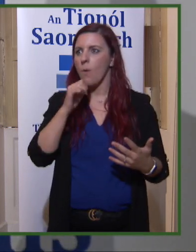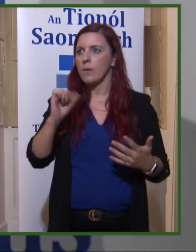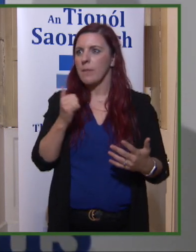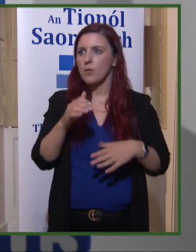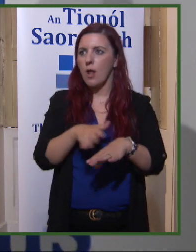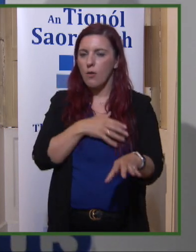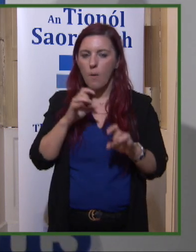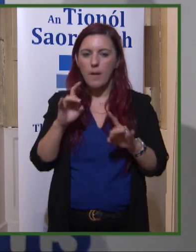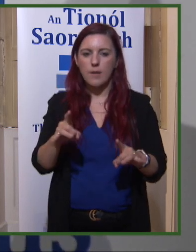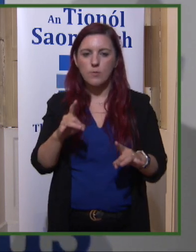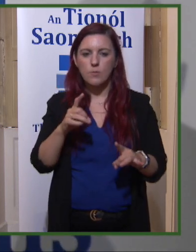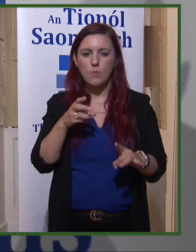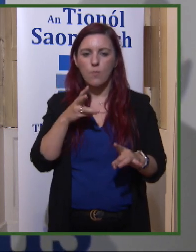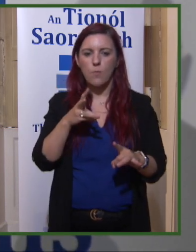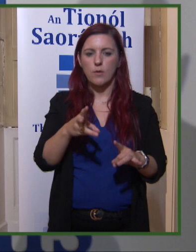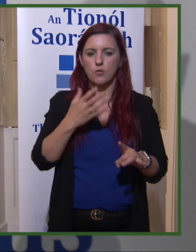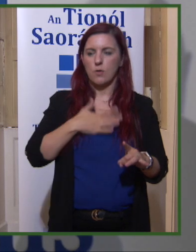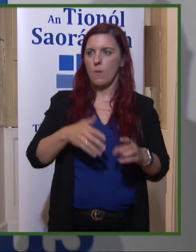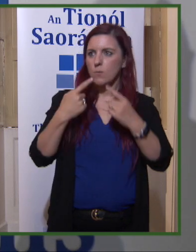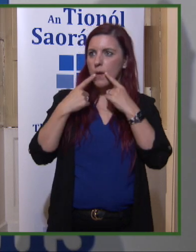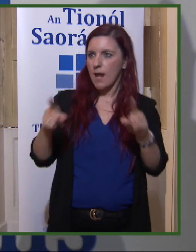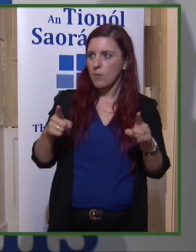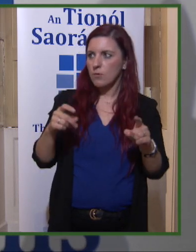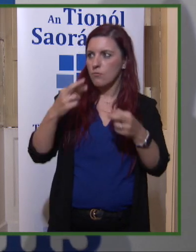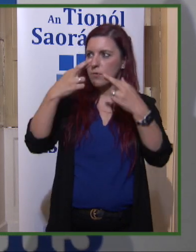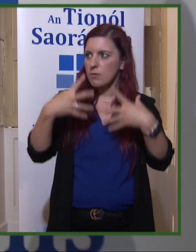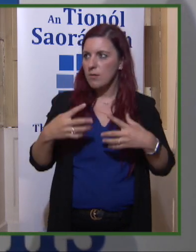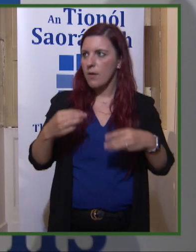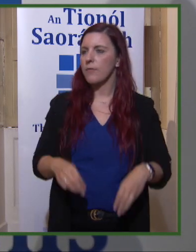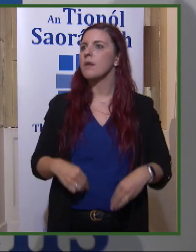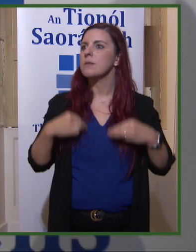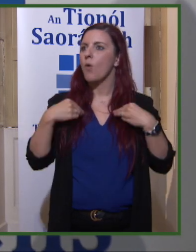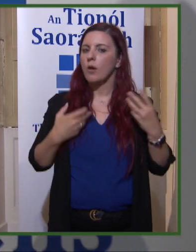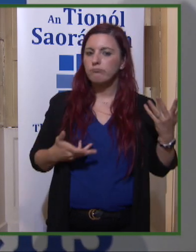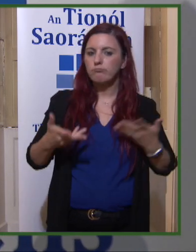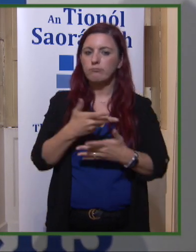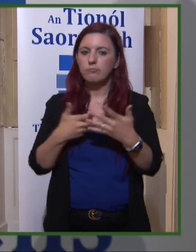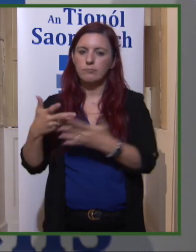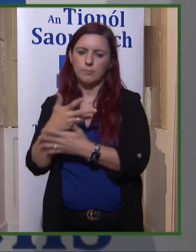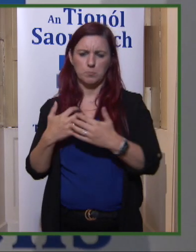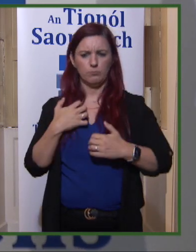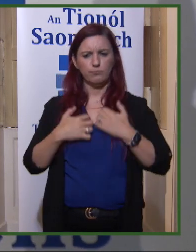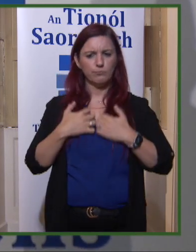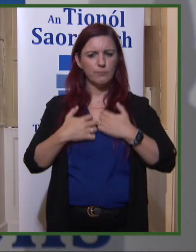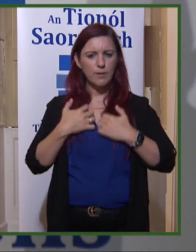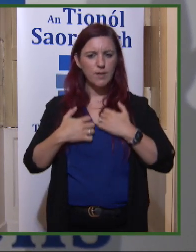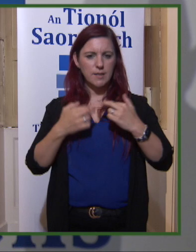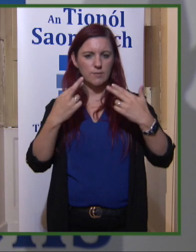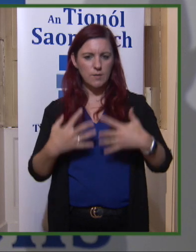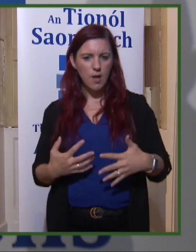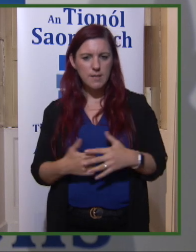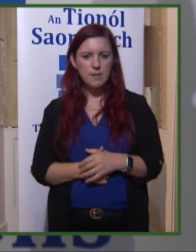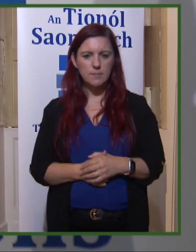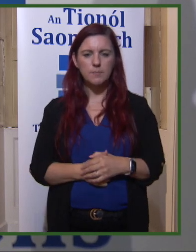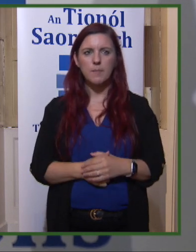less, to announce the results of this morning's deliberations. Very, very interesting. I'm going to announce ballot